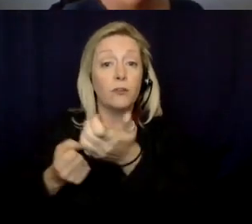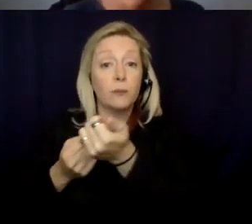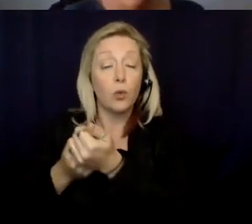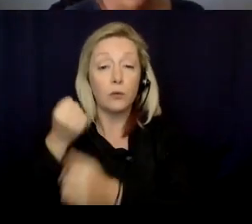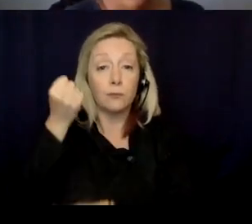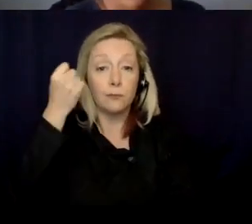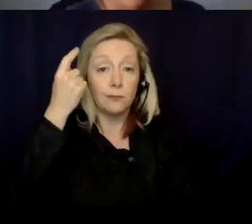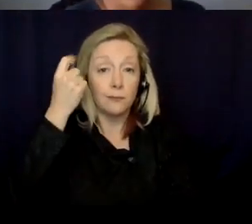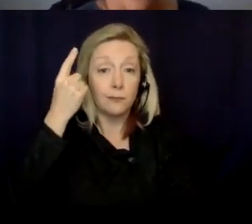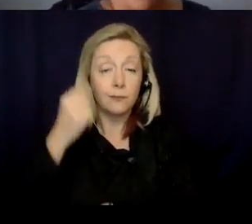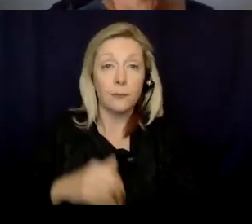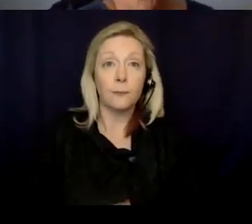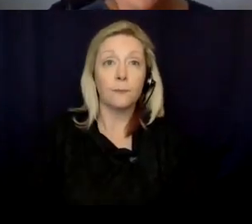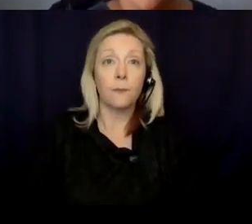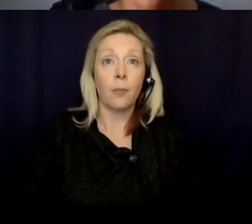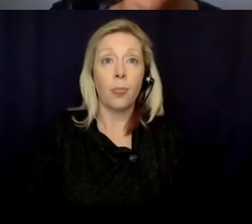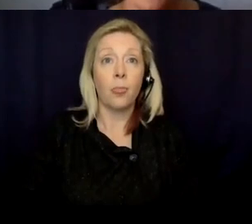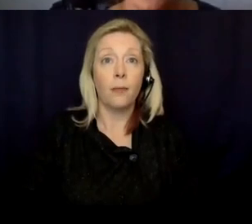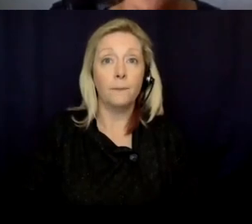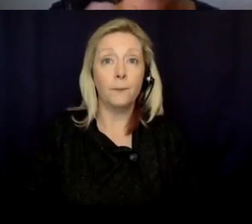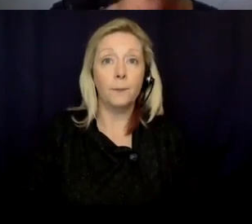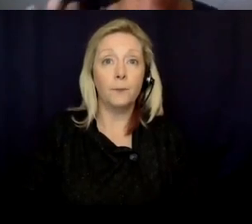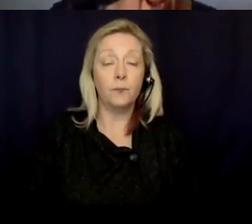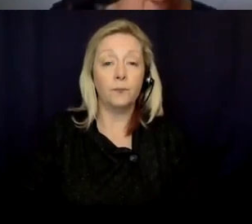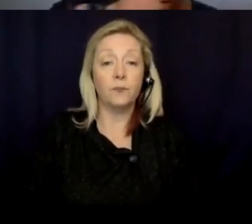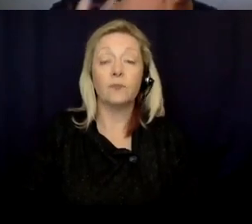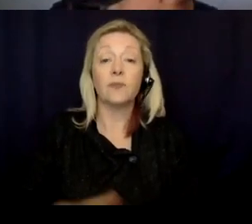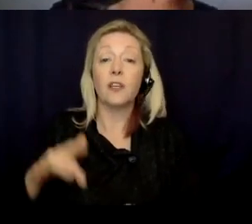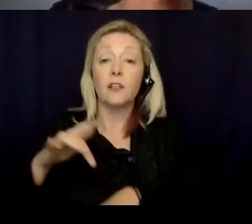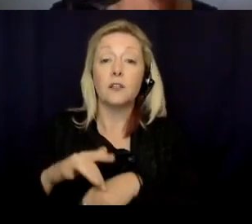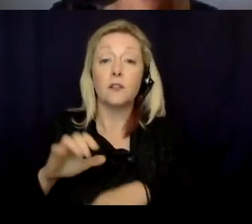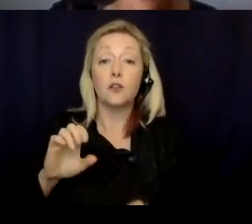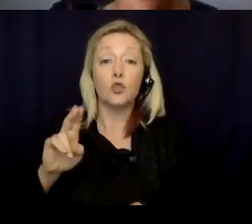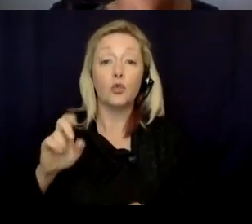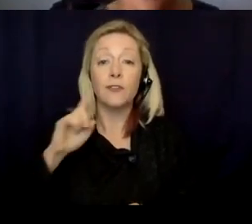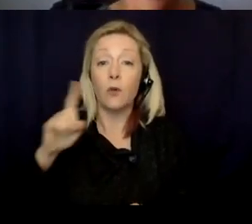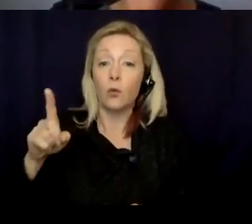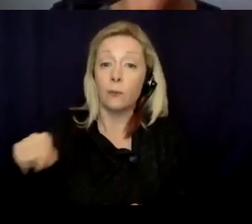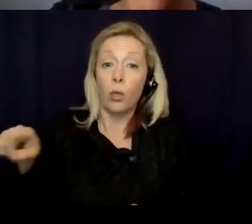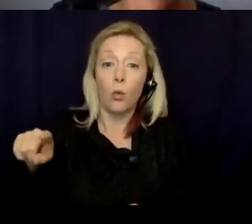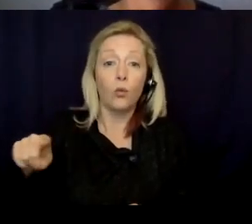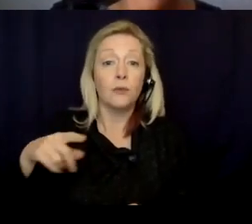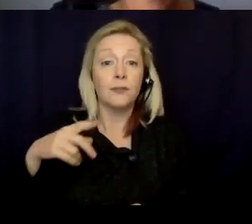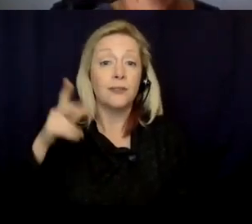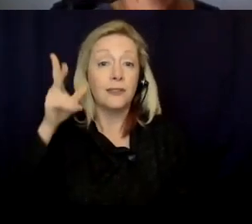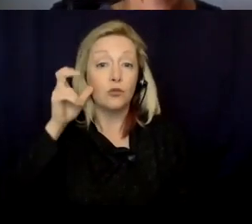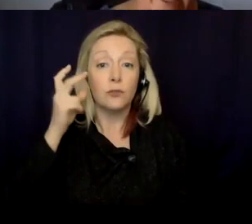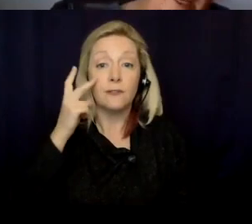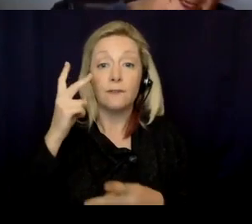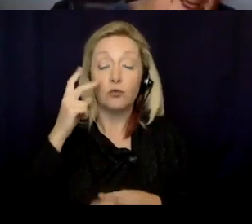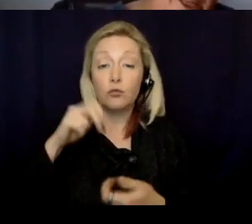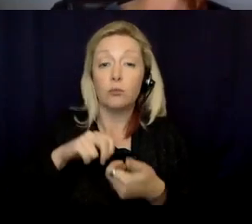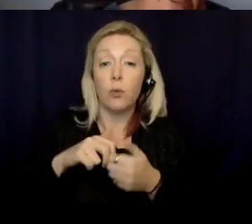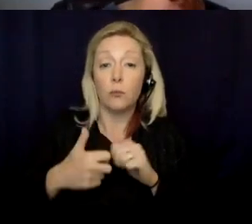to use them on individuals who have hearing or vision problems,